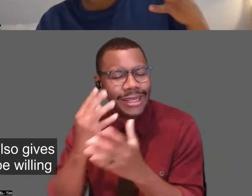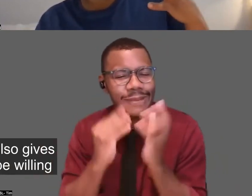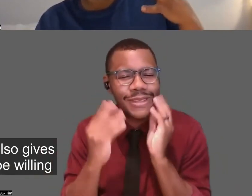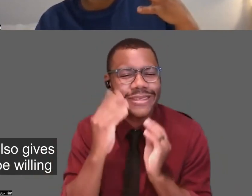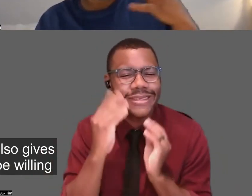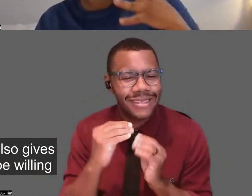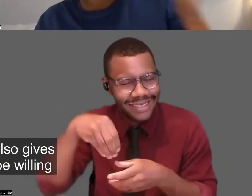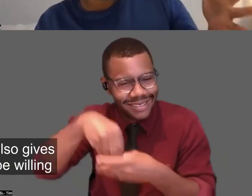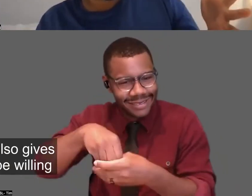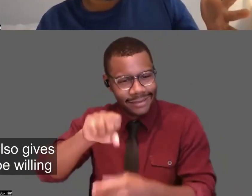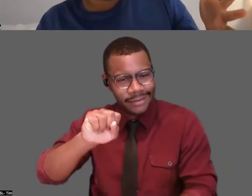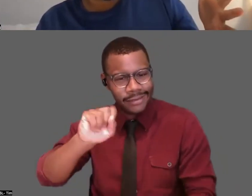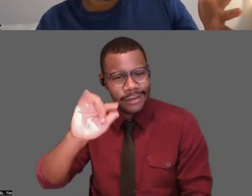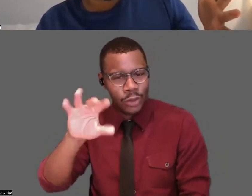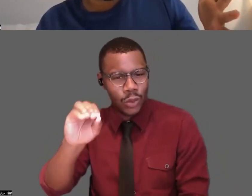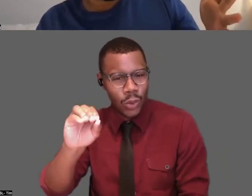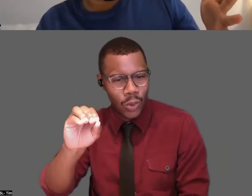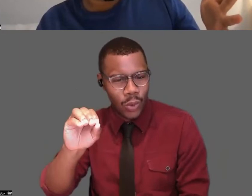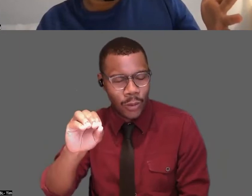space to